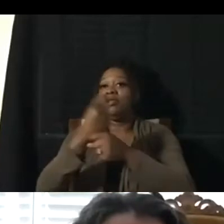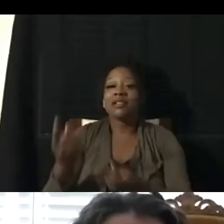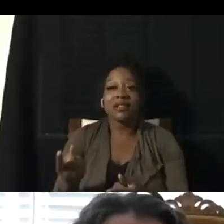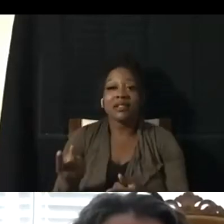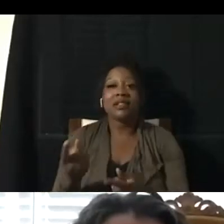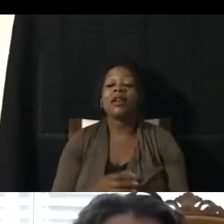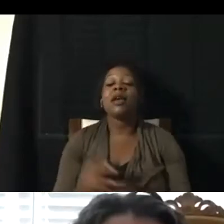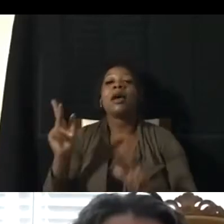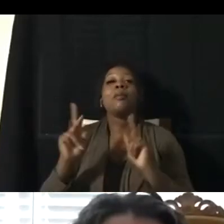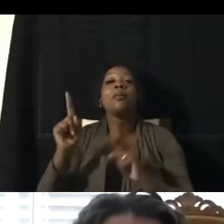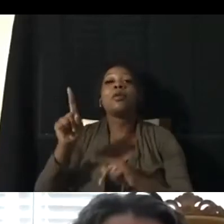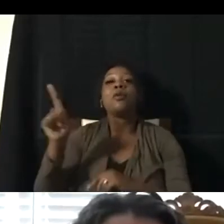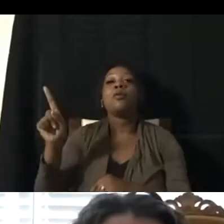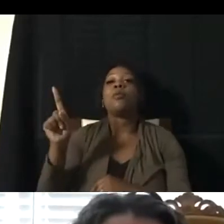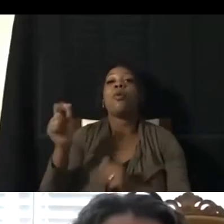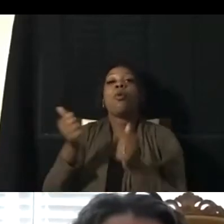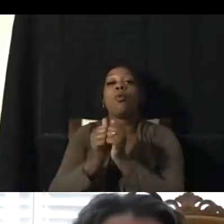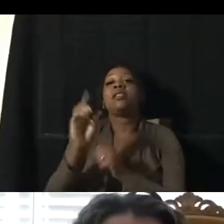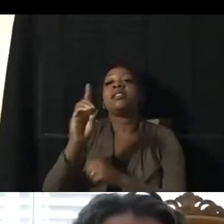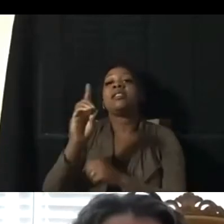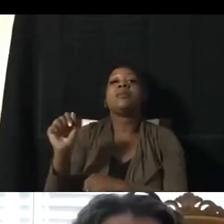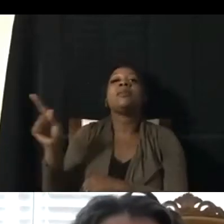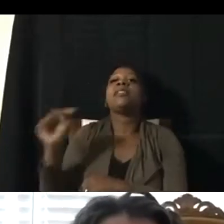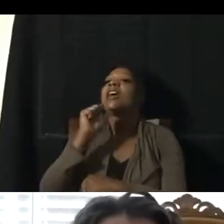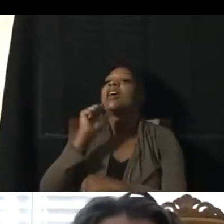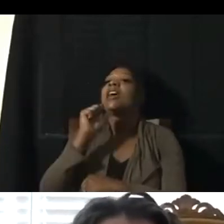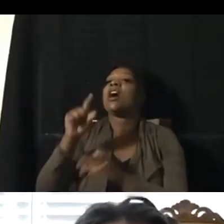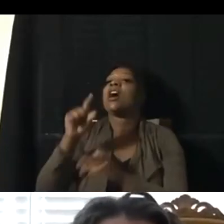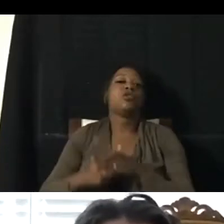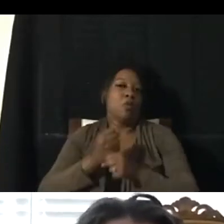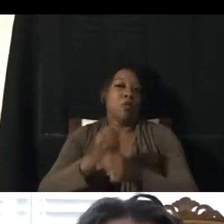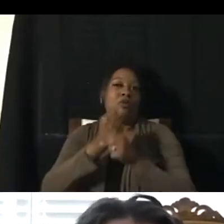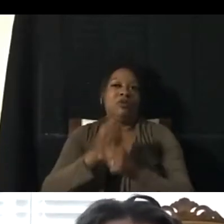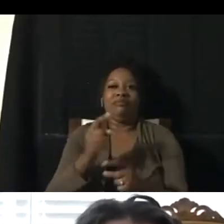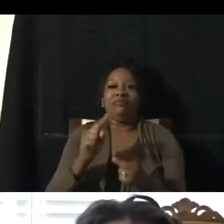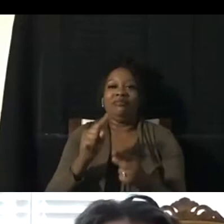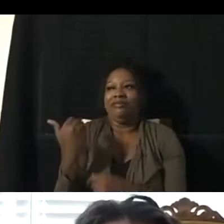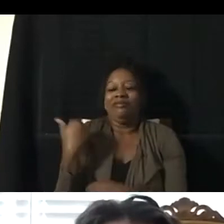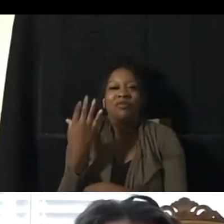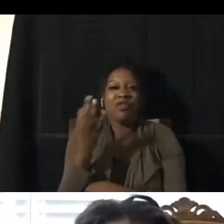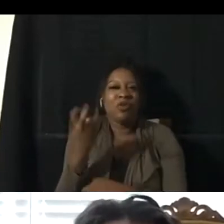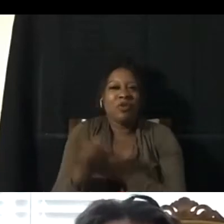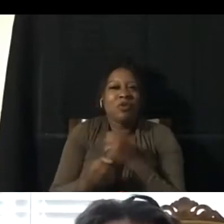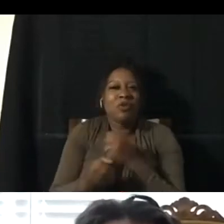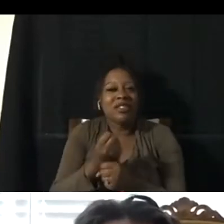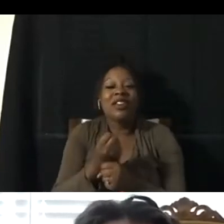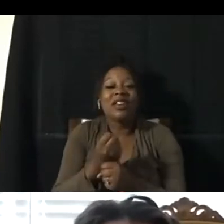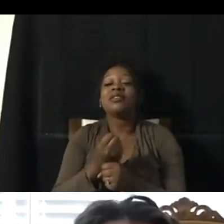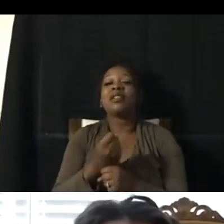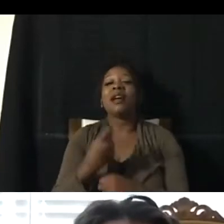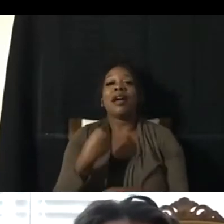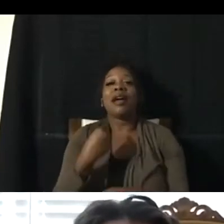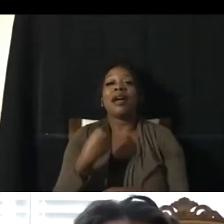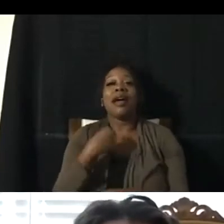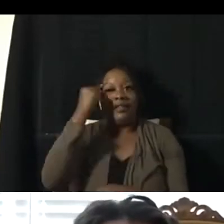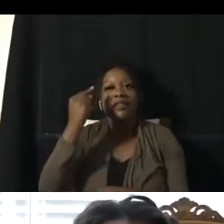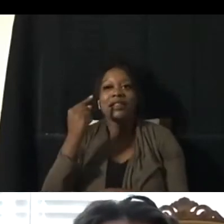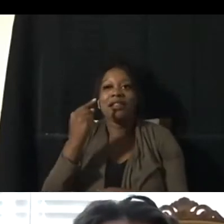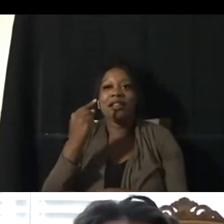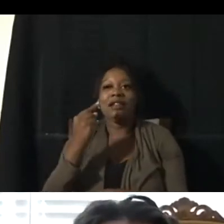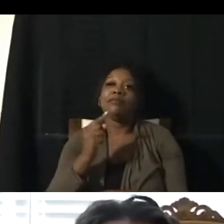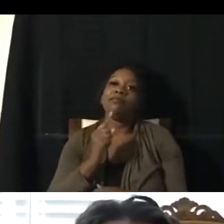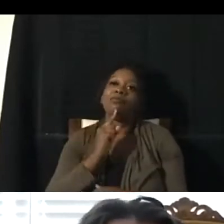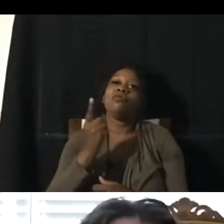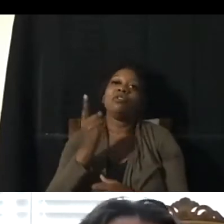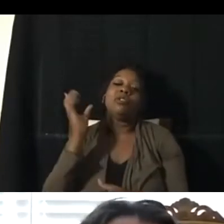didn't start protesting until the last few years. So I think it's a cumulative